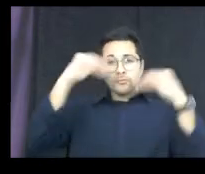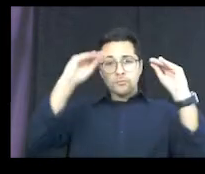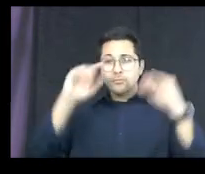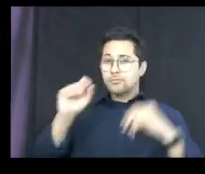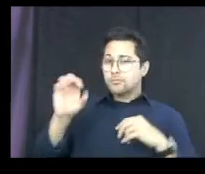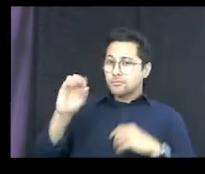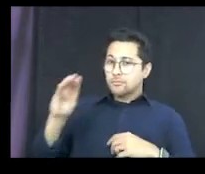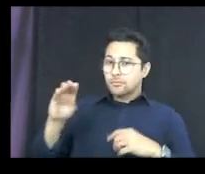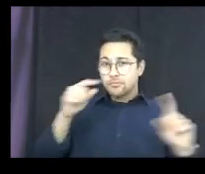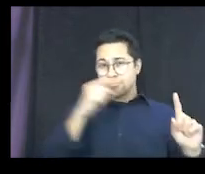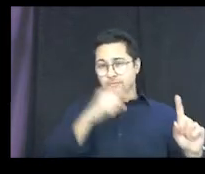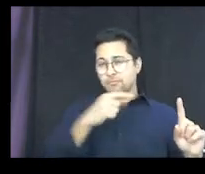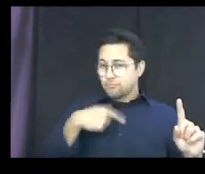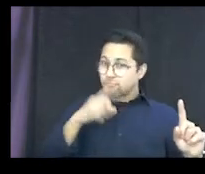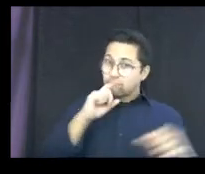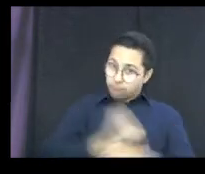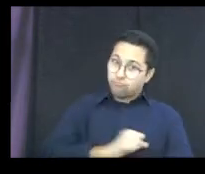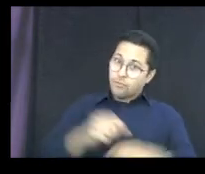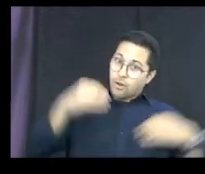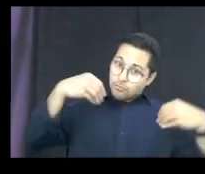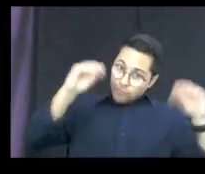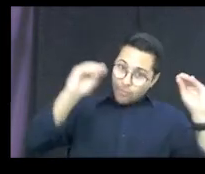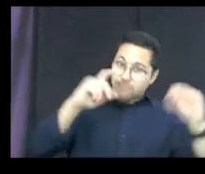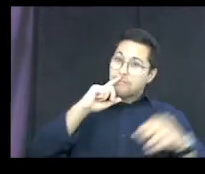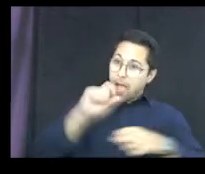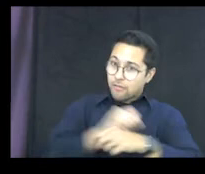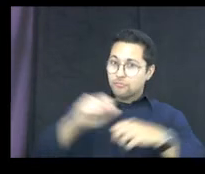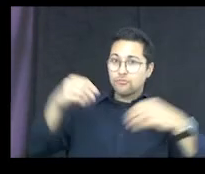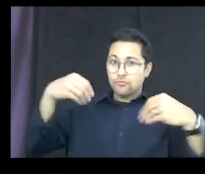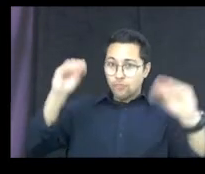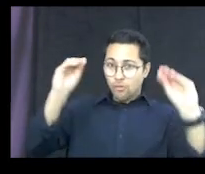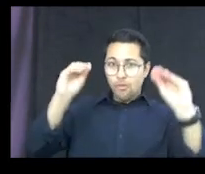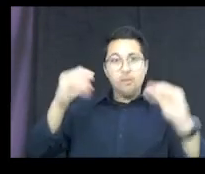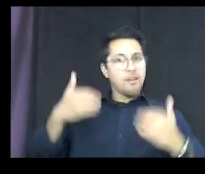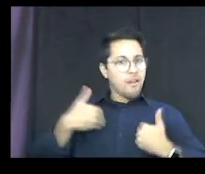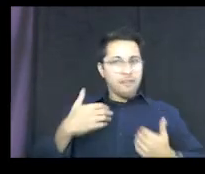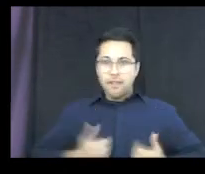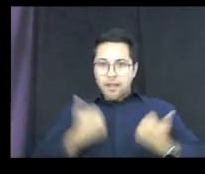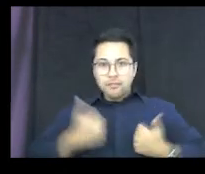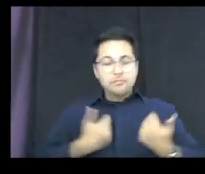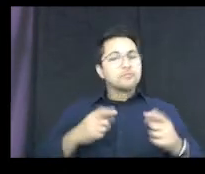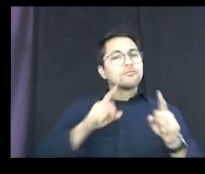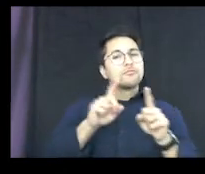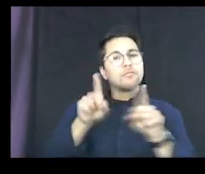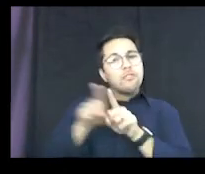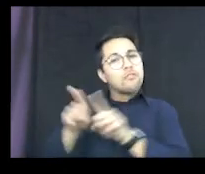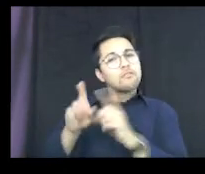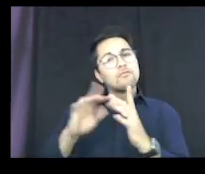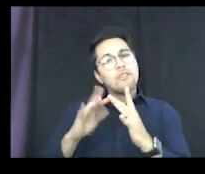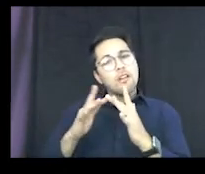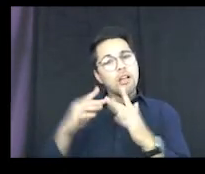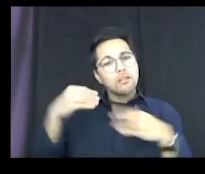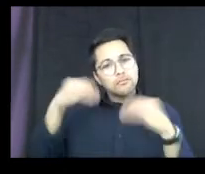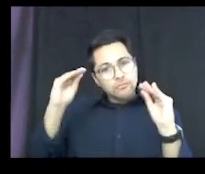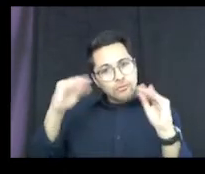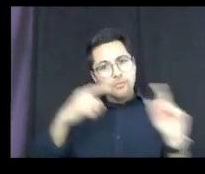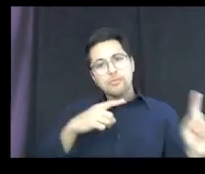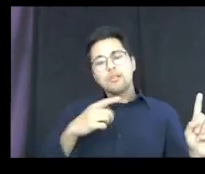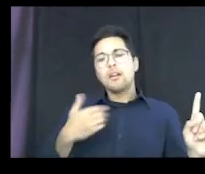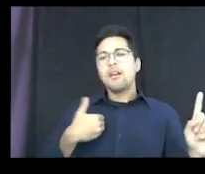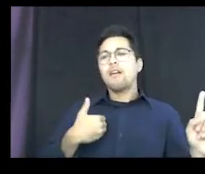Autismcommunitystore.com is in fact a store, a physical store with an address, also an online store. And also we do